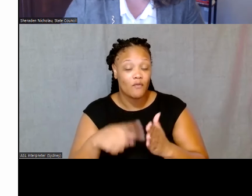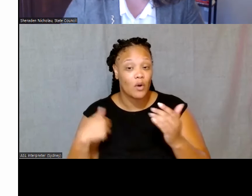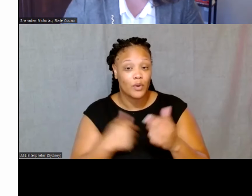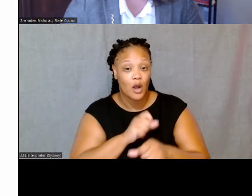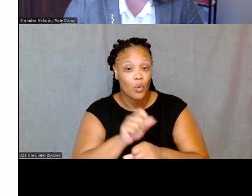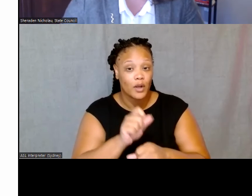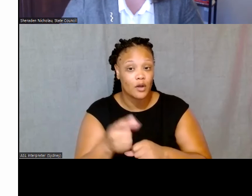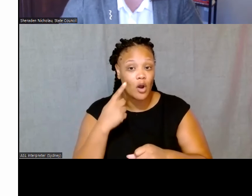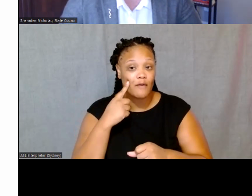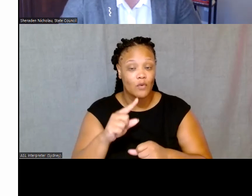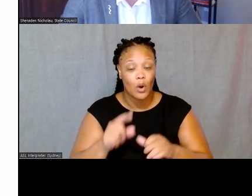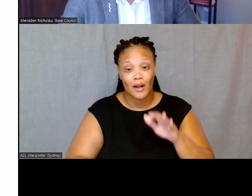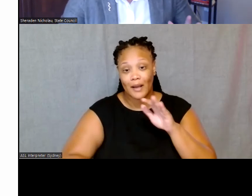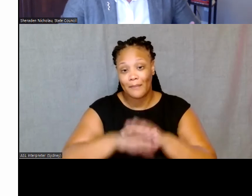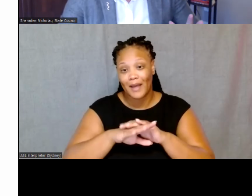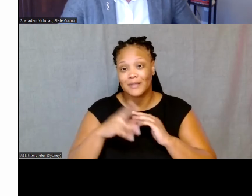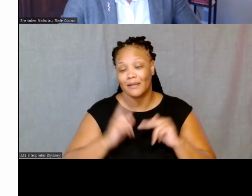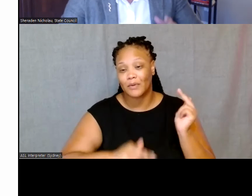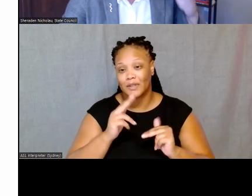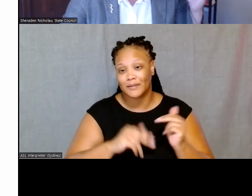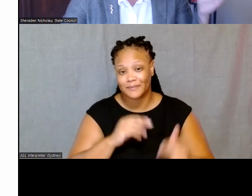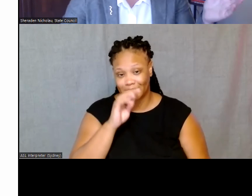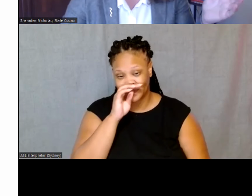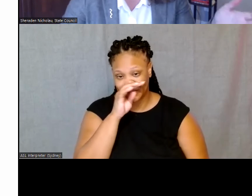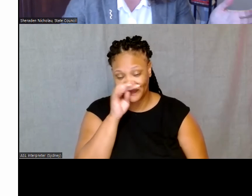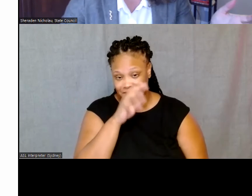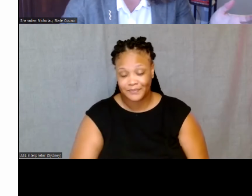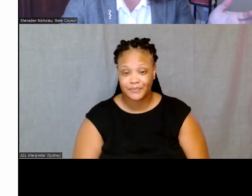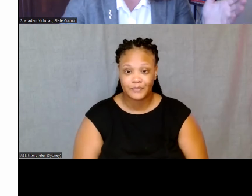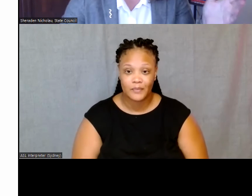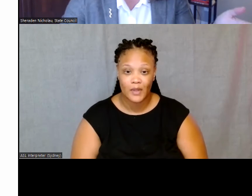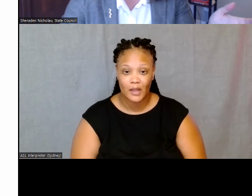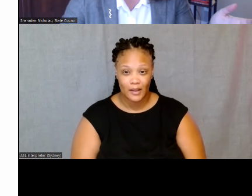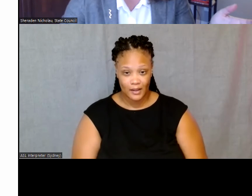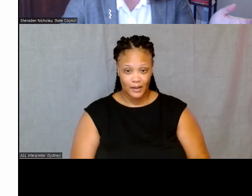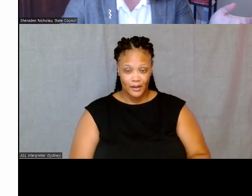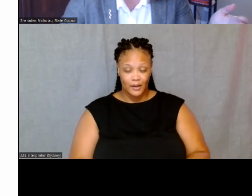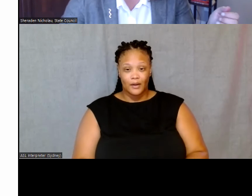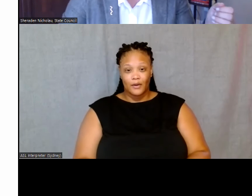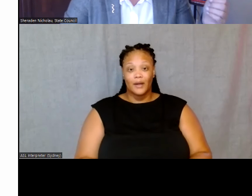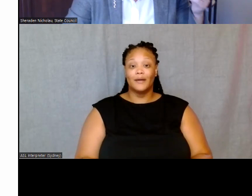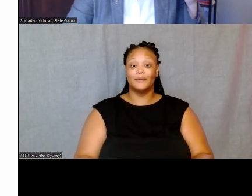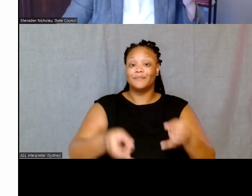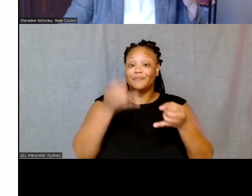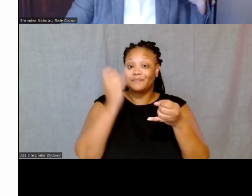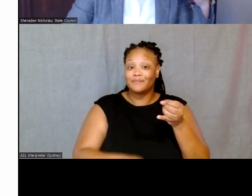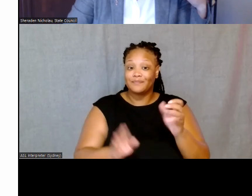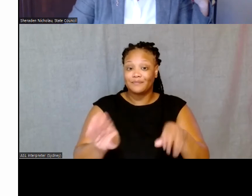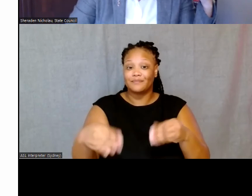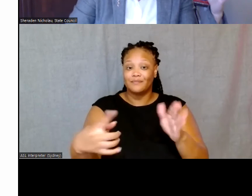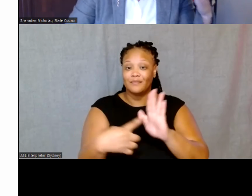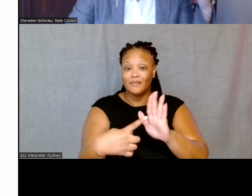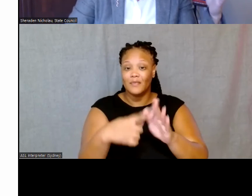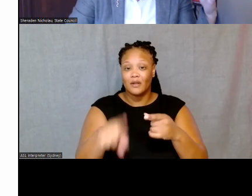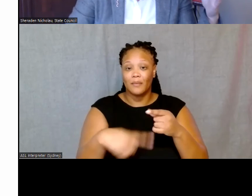slide. And lastly, just wanted to give a little bit of examples about systems change work. Okay, so I was thinking